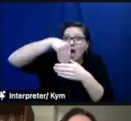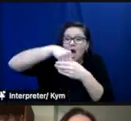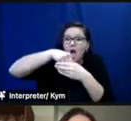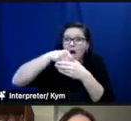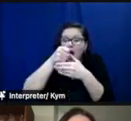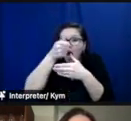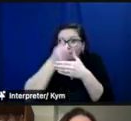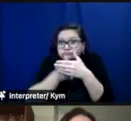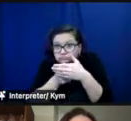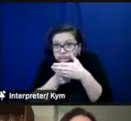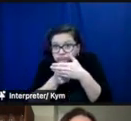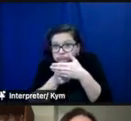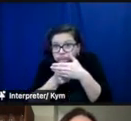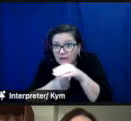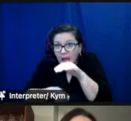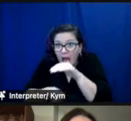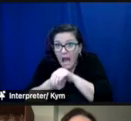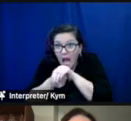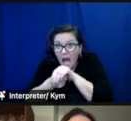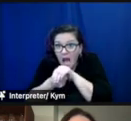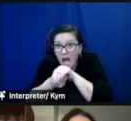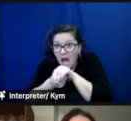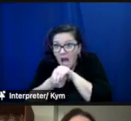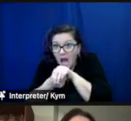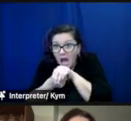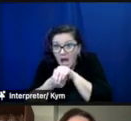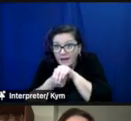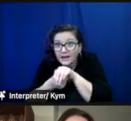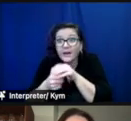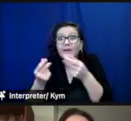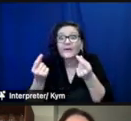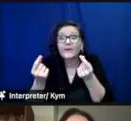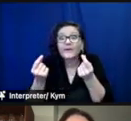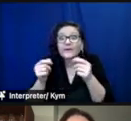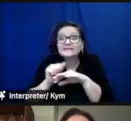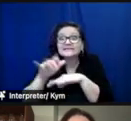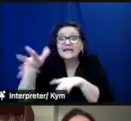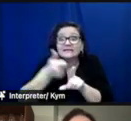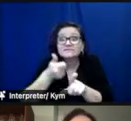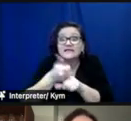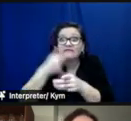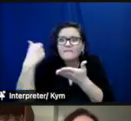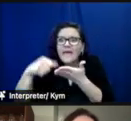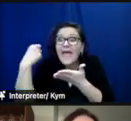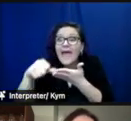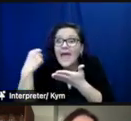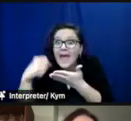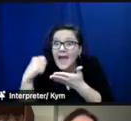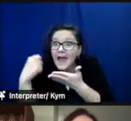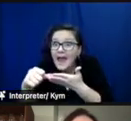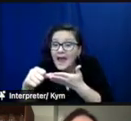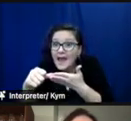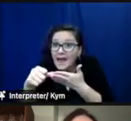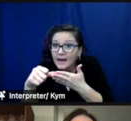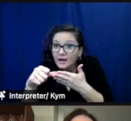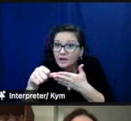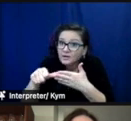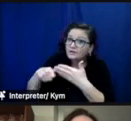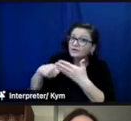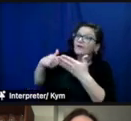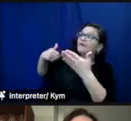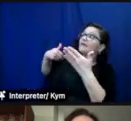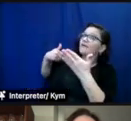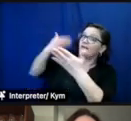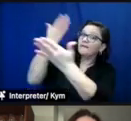he put himself in a box, and then he mailed himself to some folks who were expecting him in the